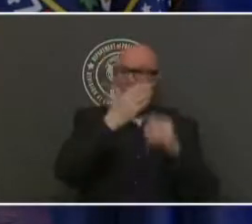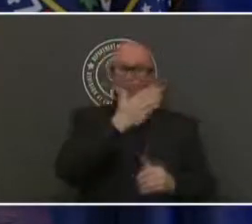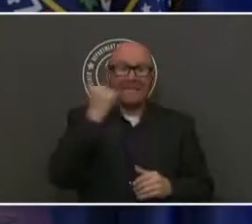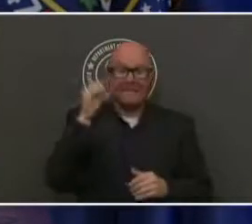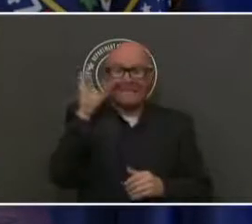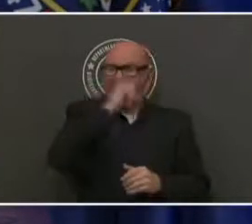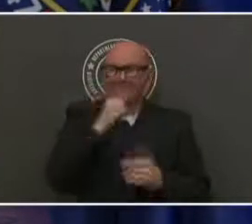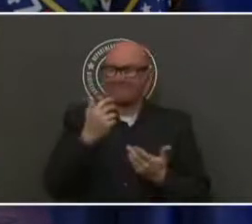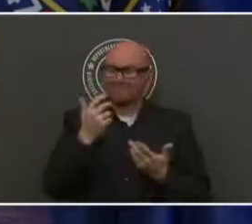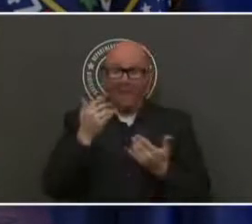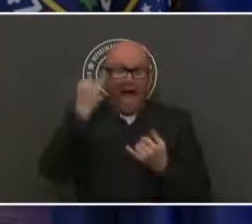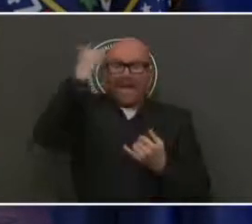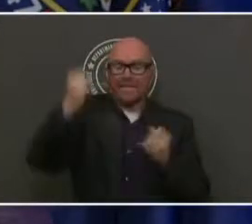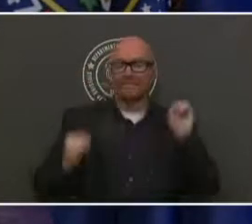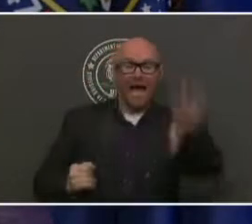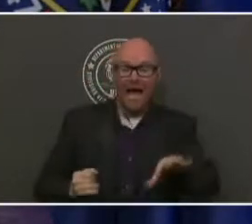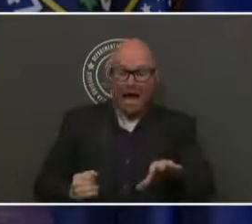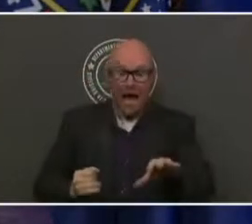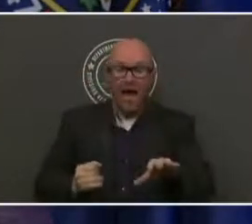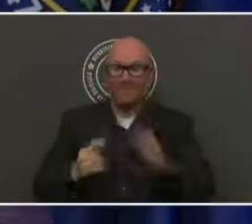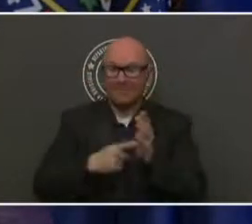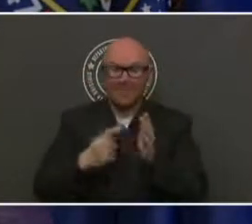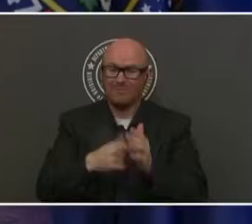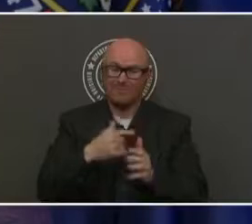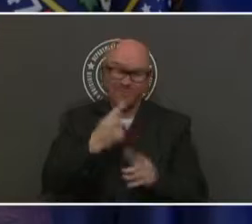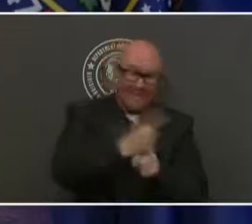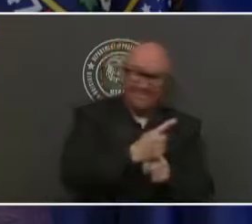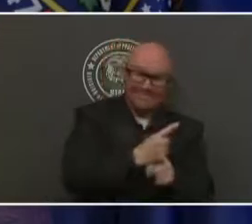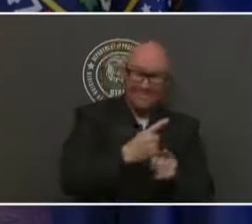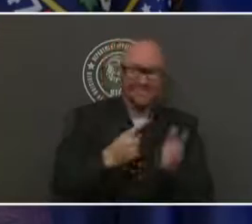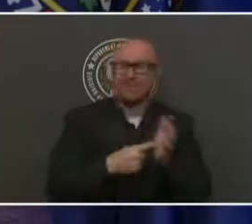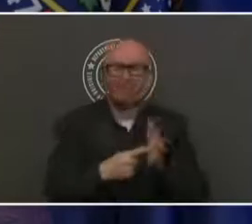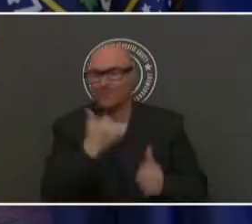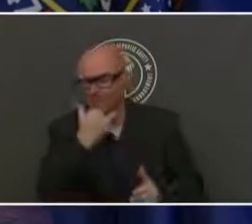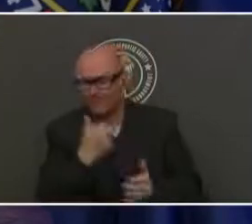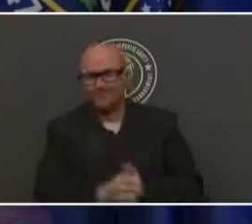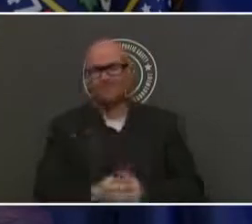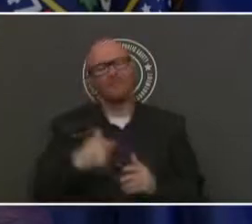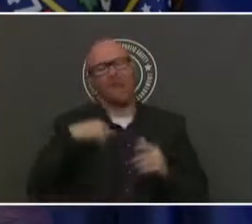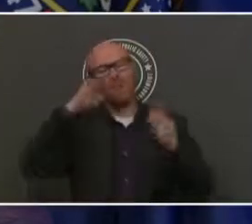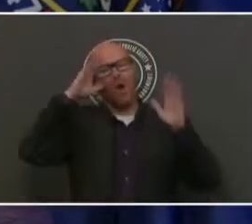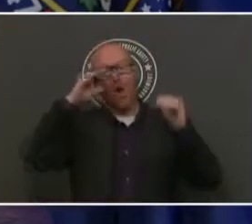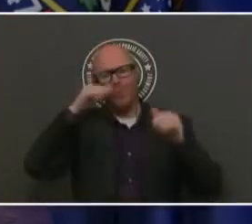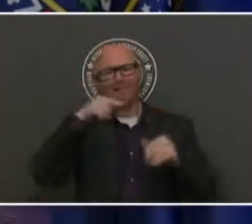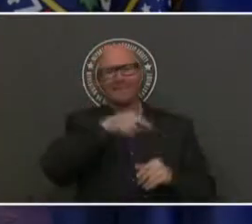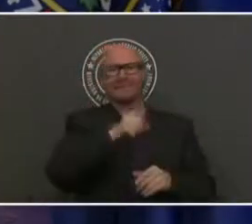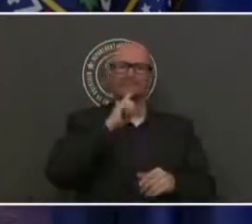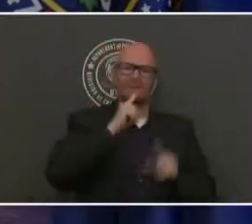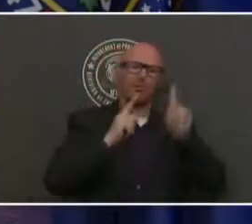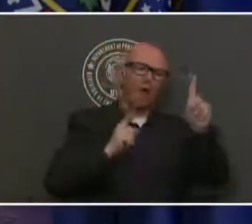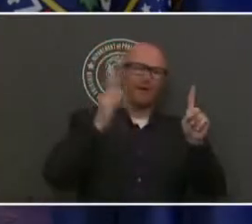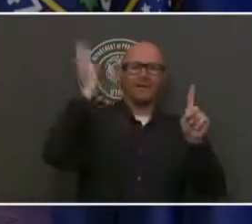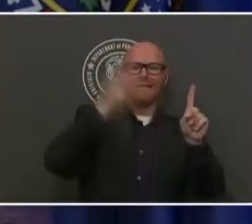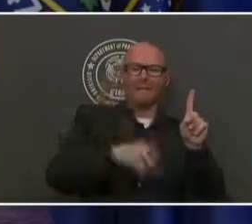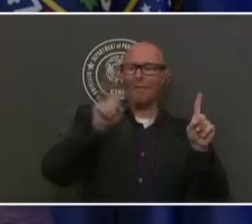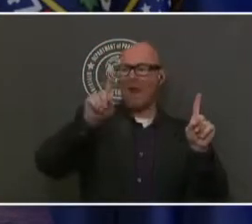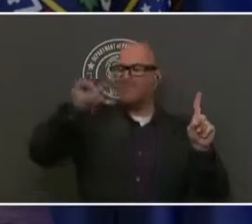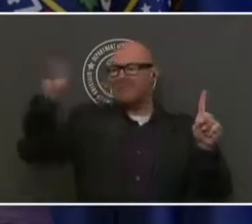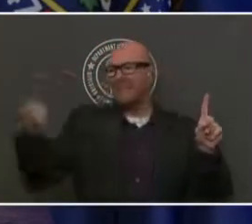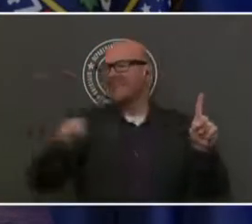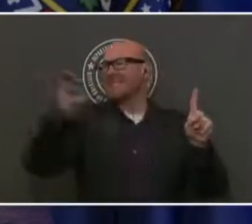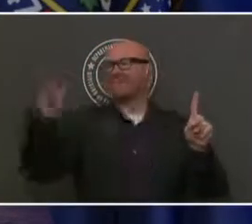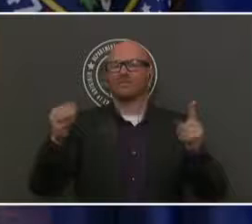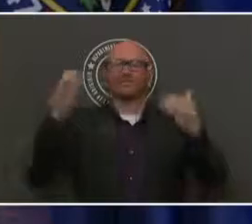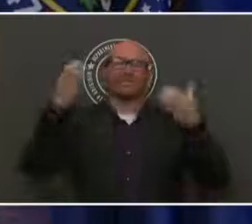I'm hopeful that this is as rare, a 1 in more than 1 million chance of actually getting it,